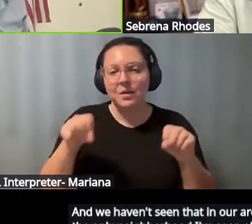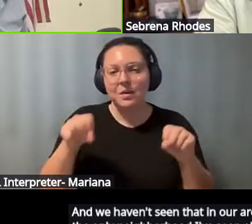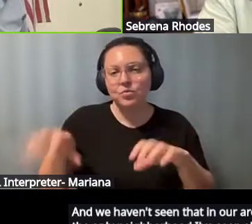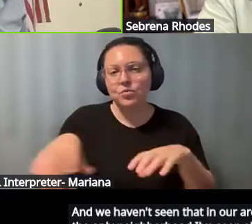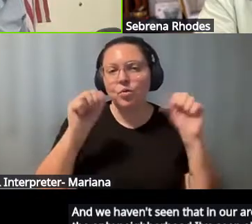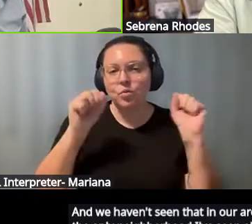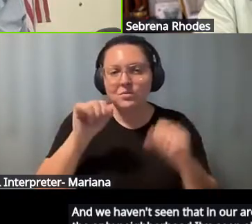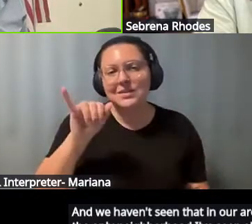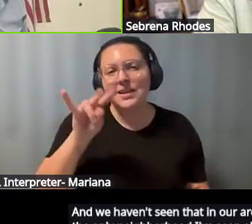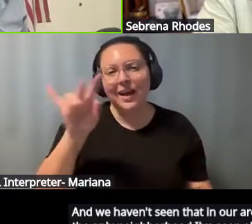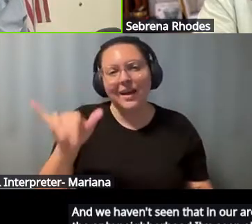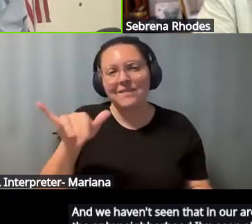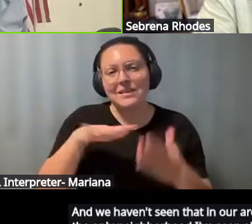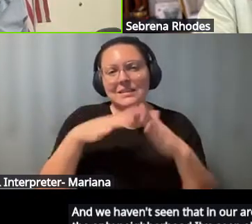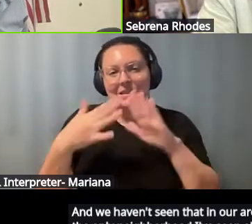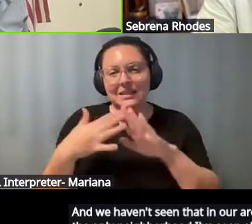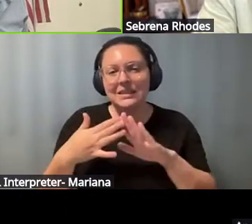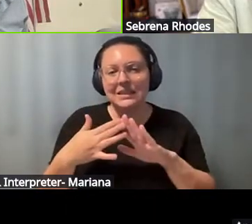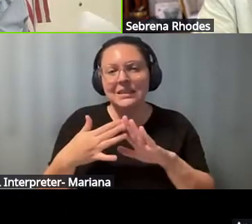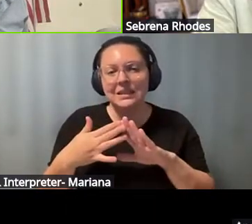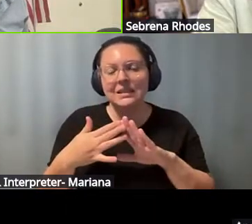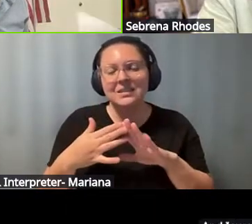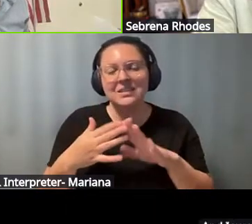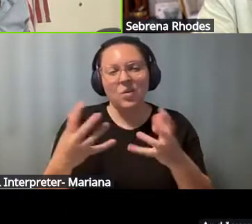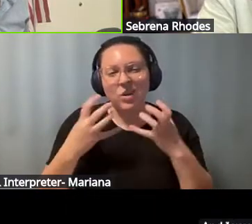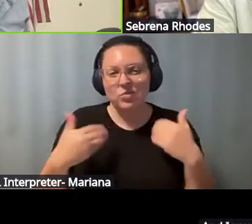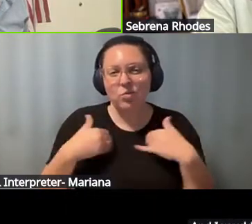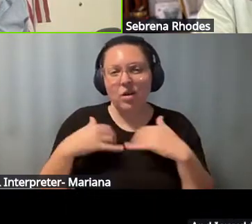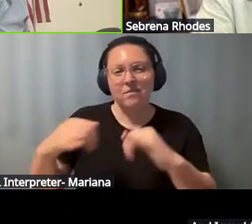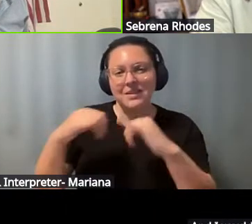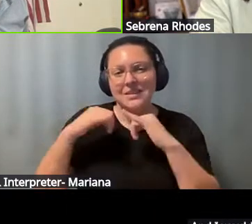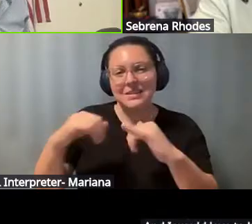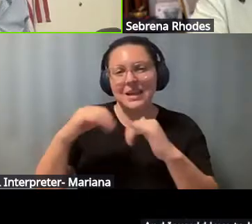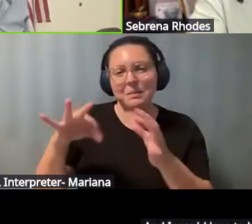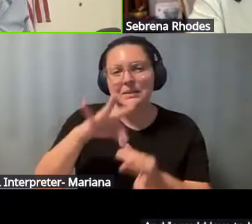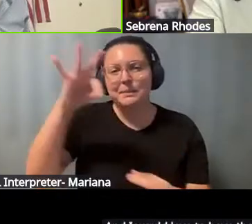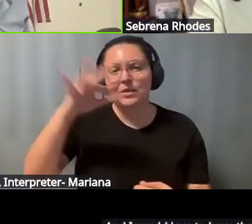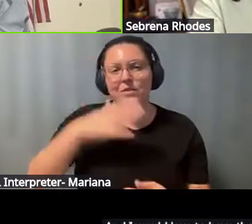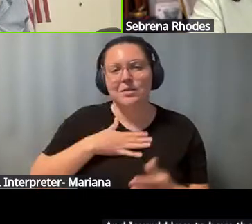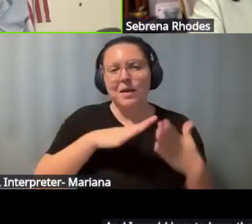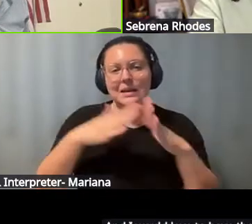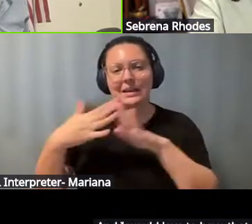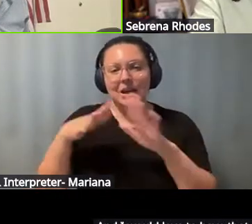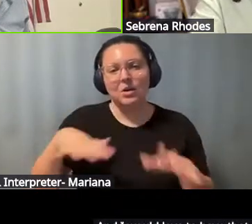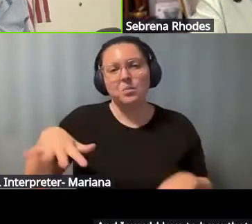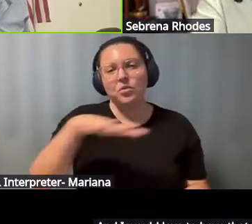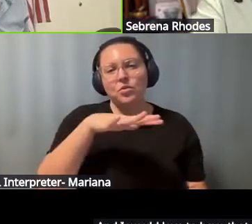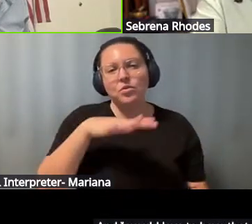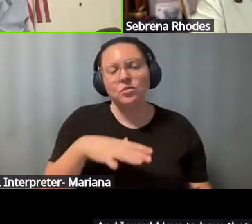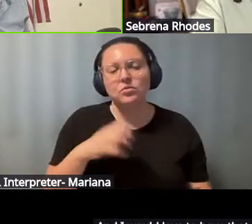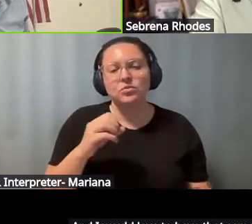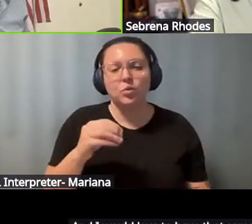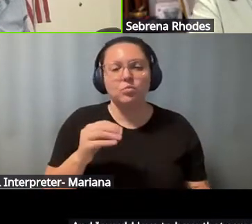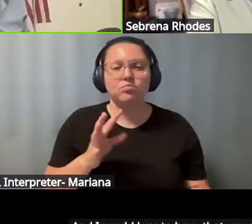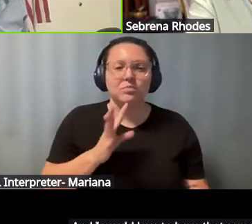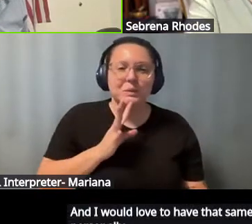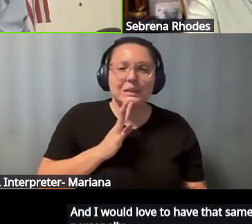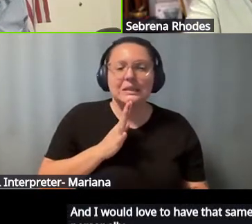City. And I would love to have that same spirit in my neighborhood. So speaking